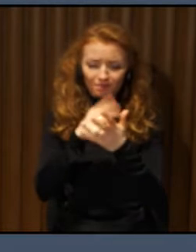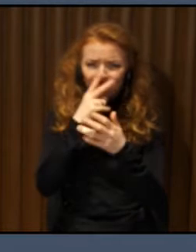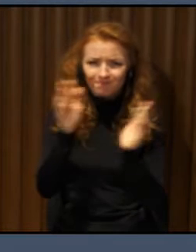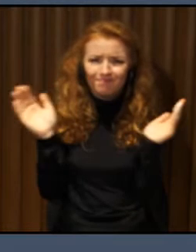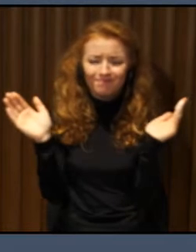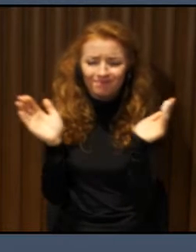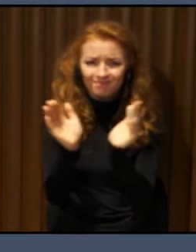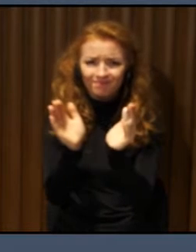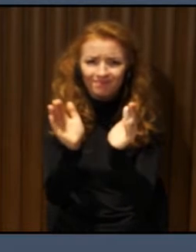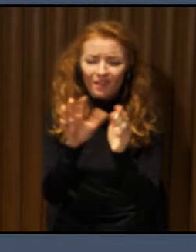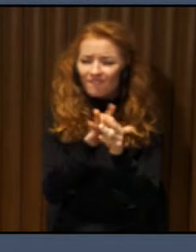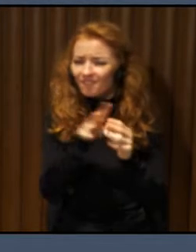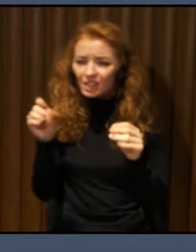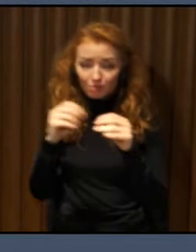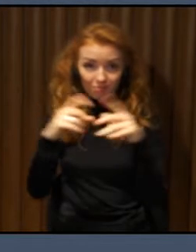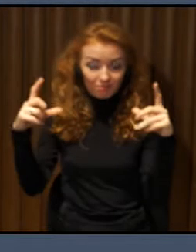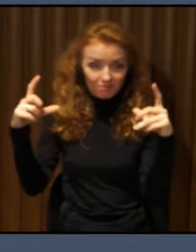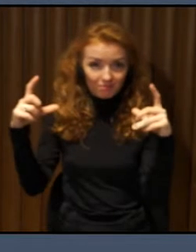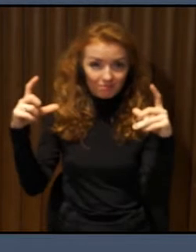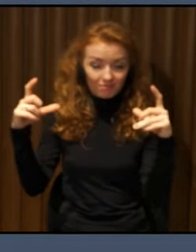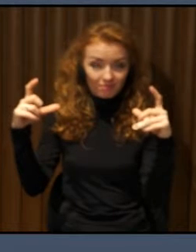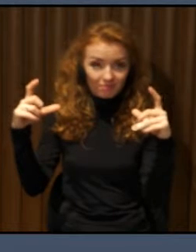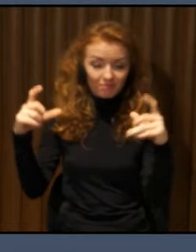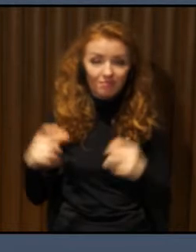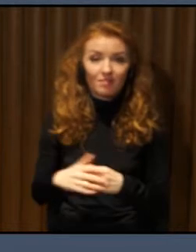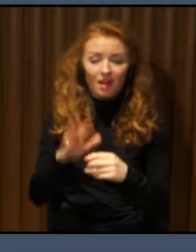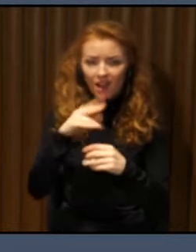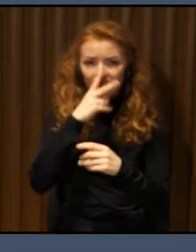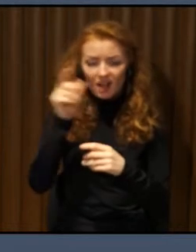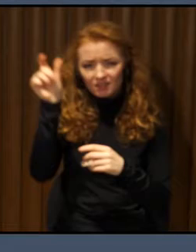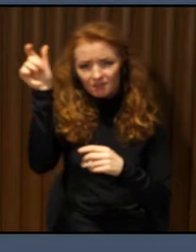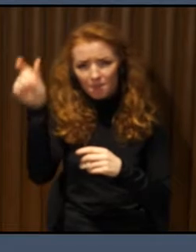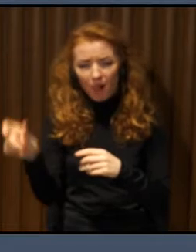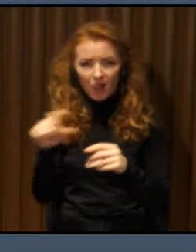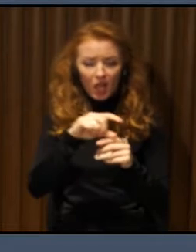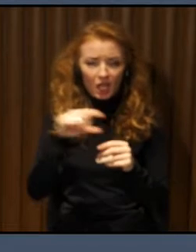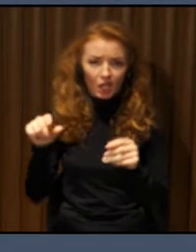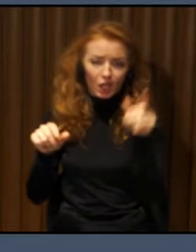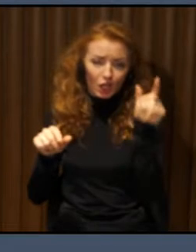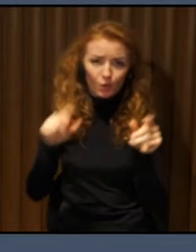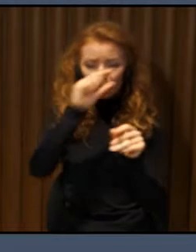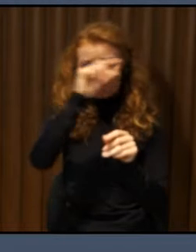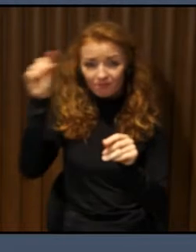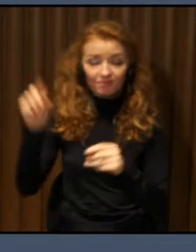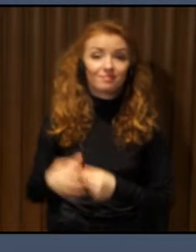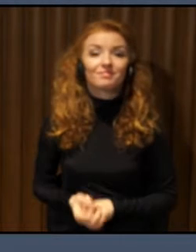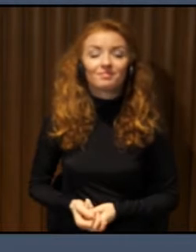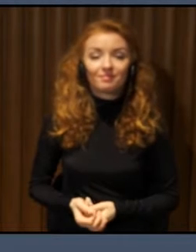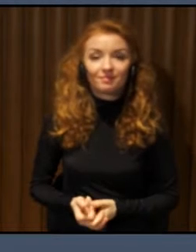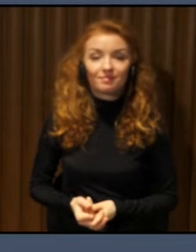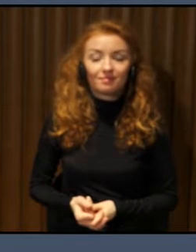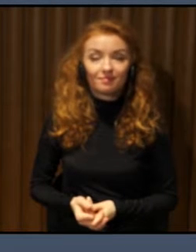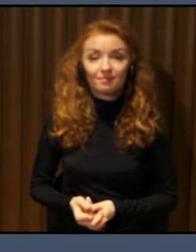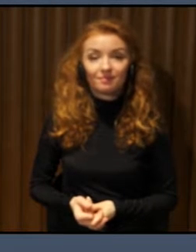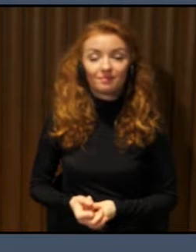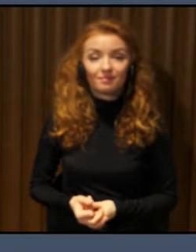of next slide, but we see the full screen of the current slide. You understand what I mean? Can you